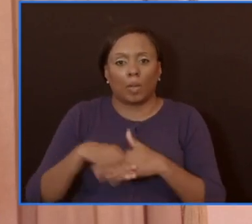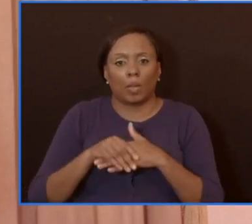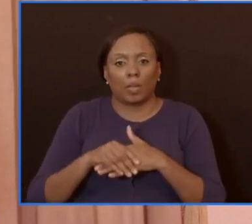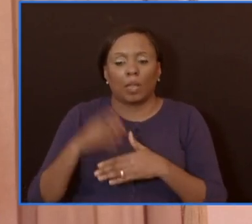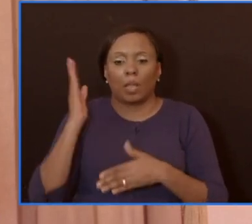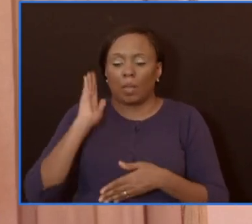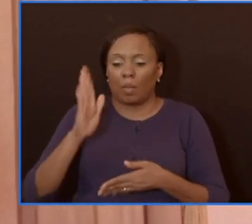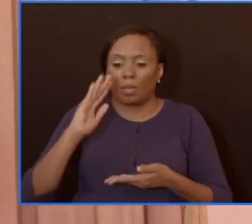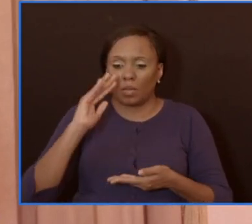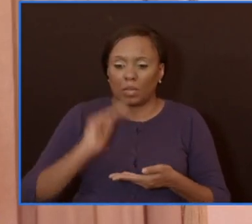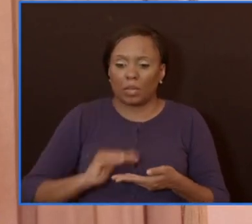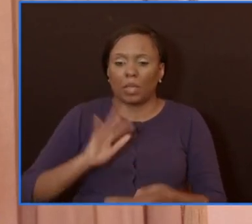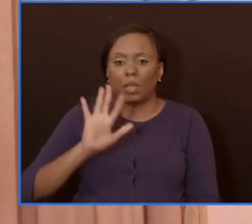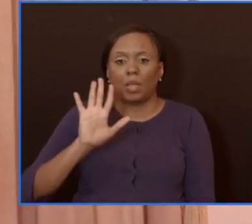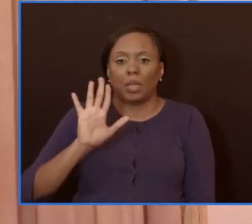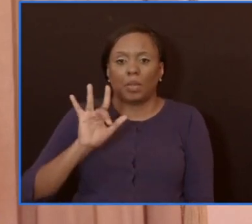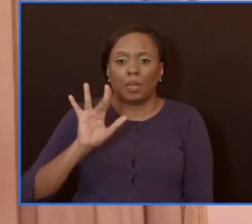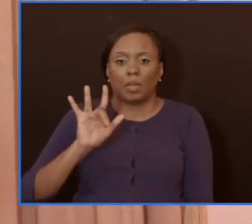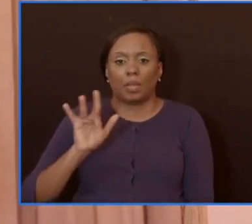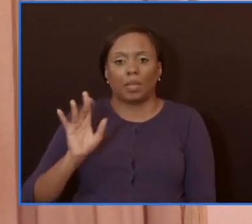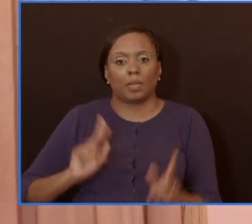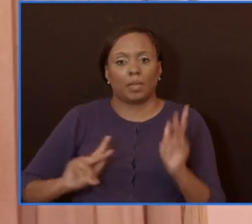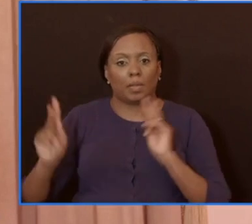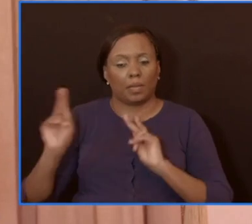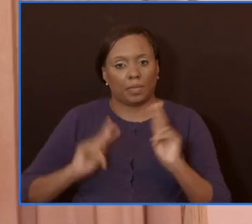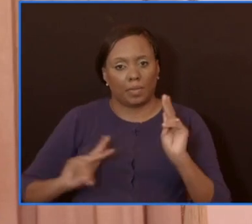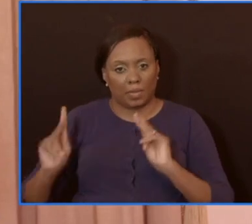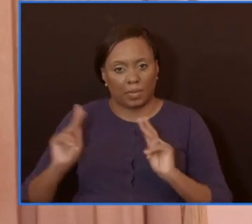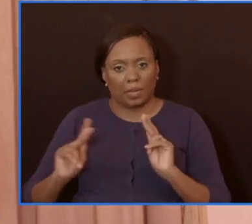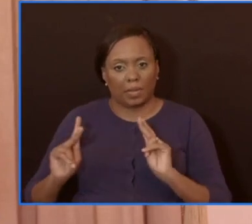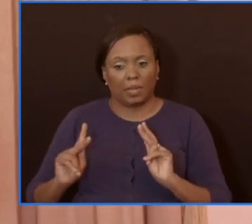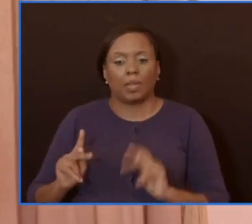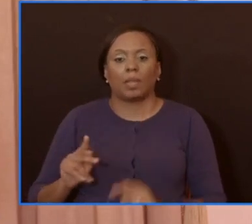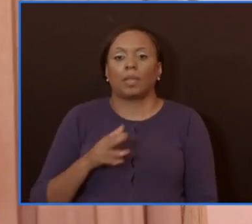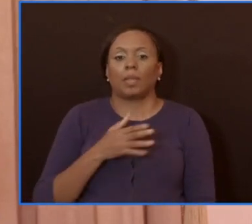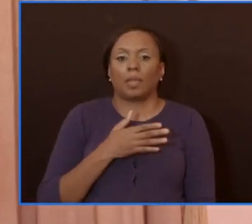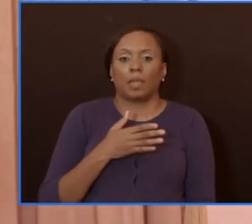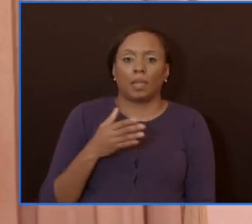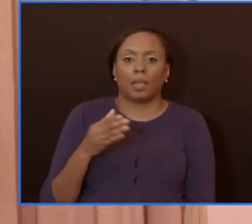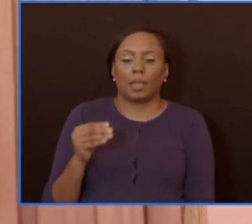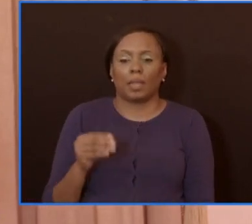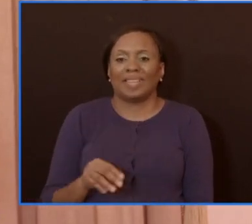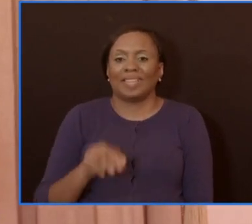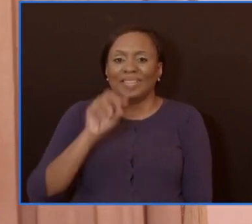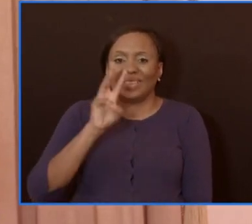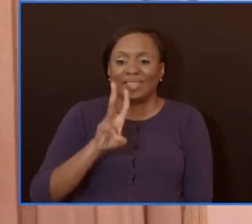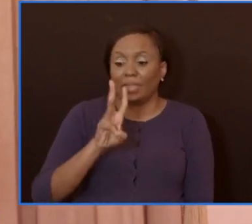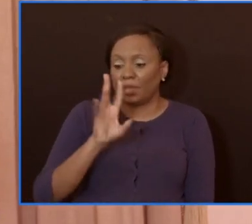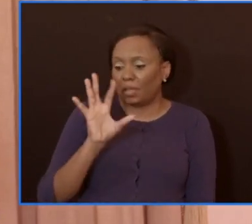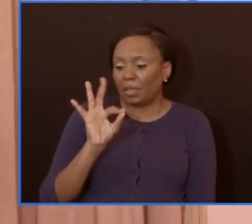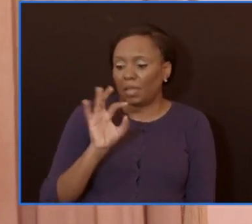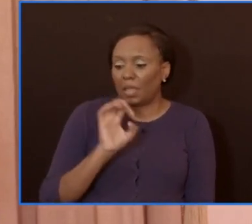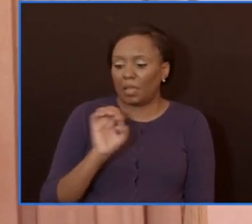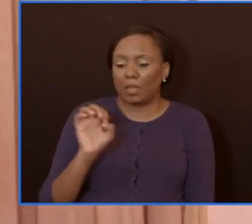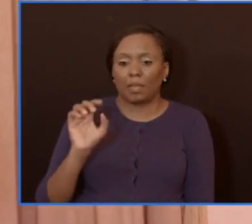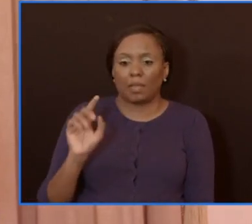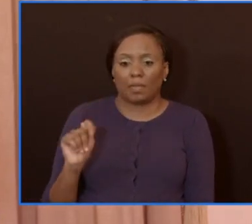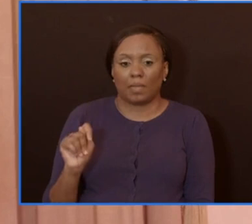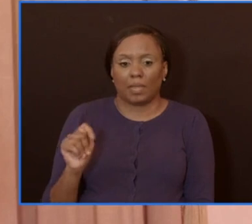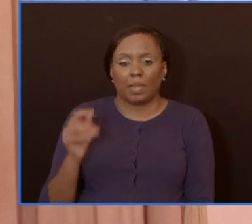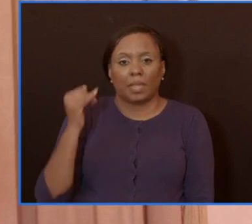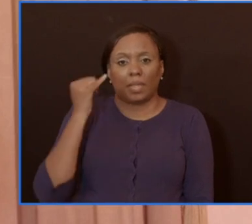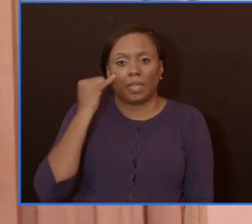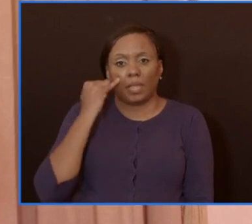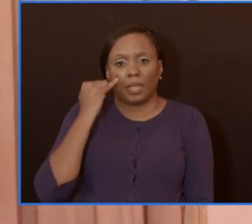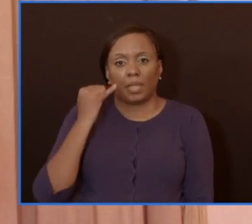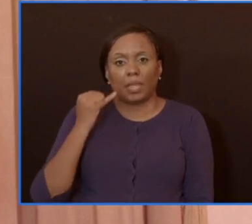be limited to 25 persons, and there will be a mandatory 6-foot spacing between persons sitting